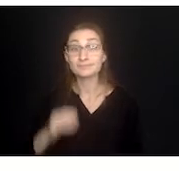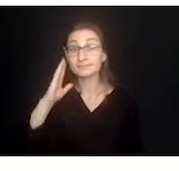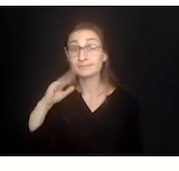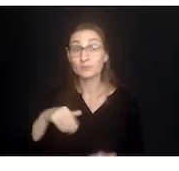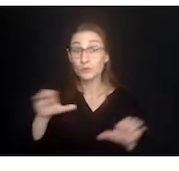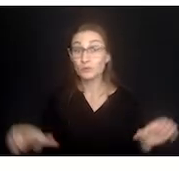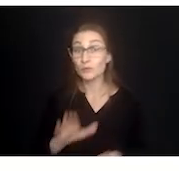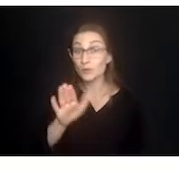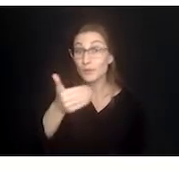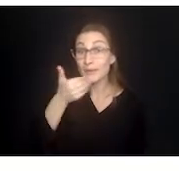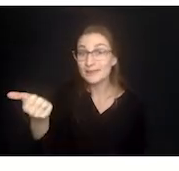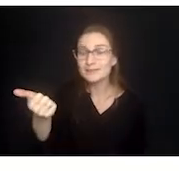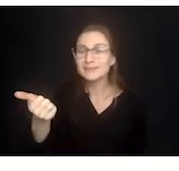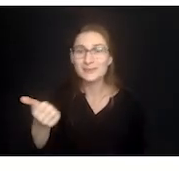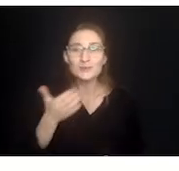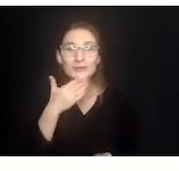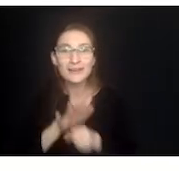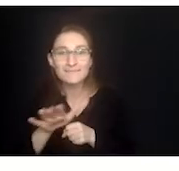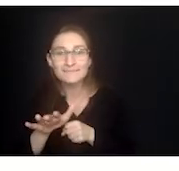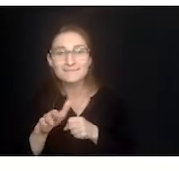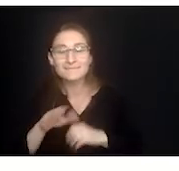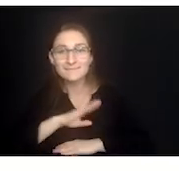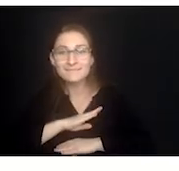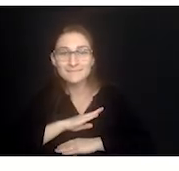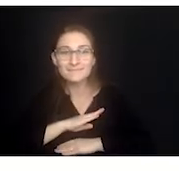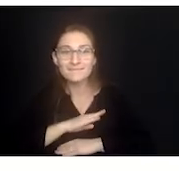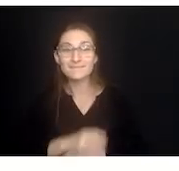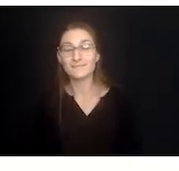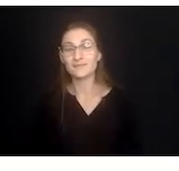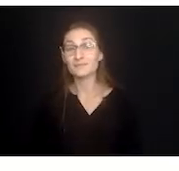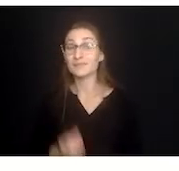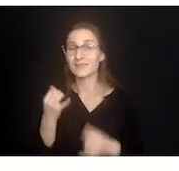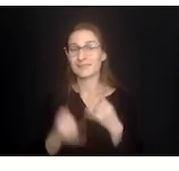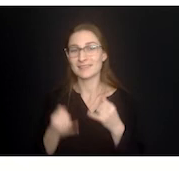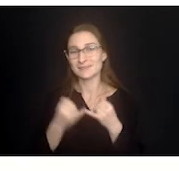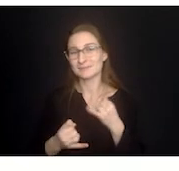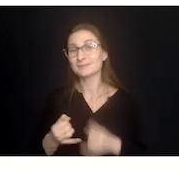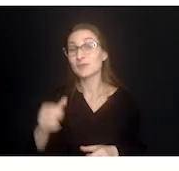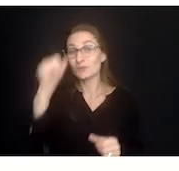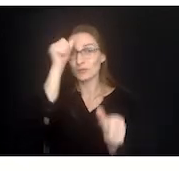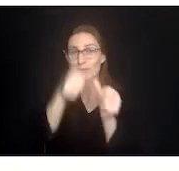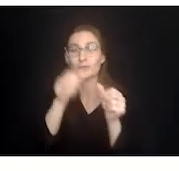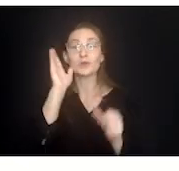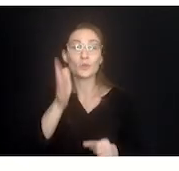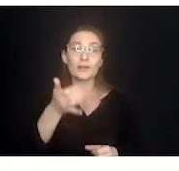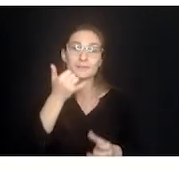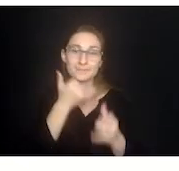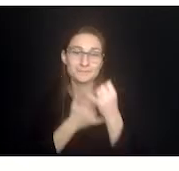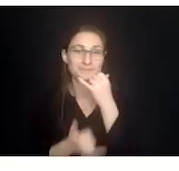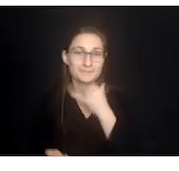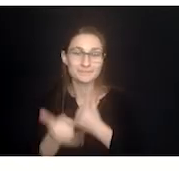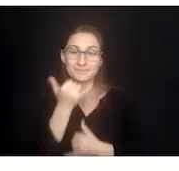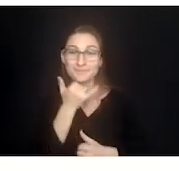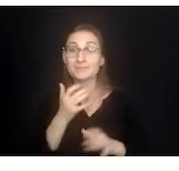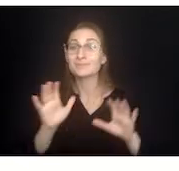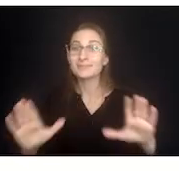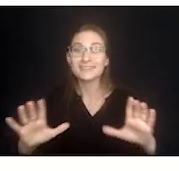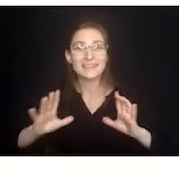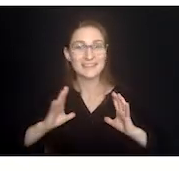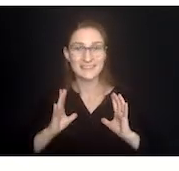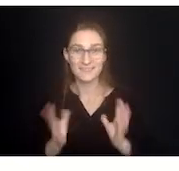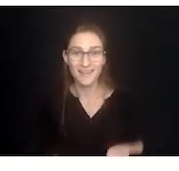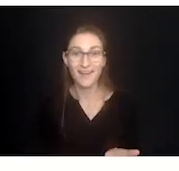do. And please know that doing your best is always good enough. Lastly, remember you're going to make mistakes, and that